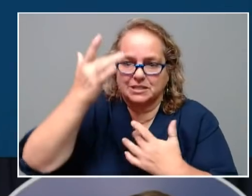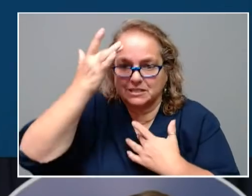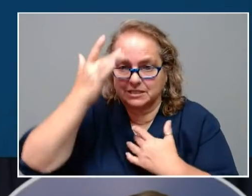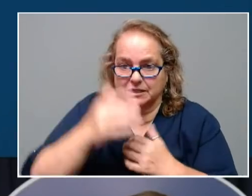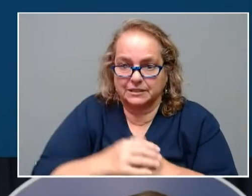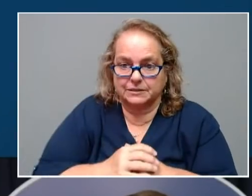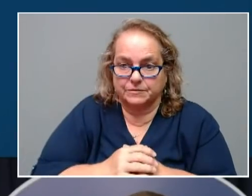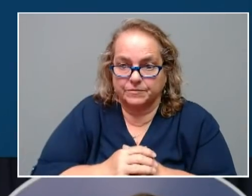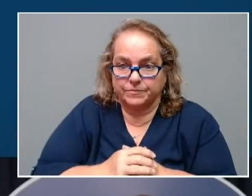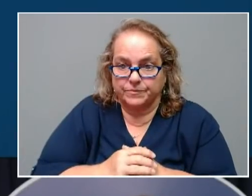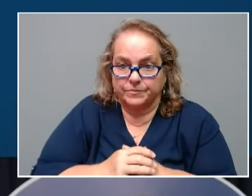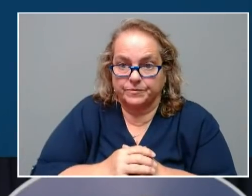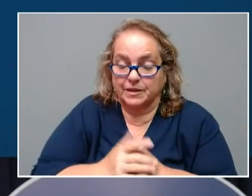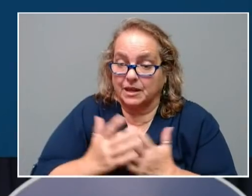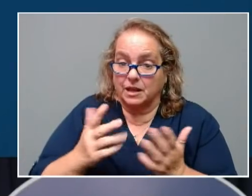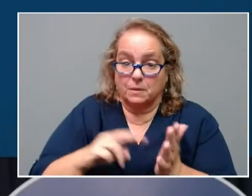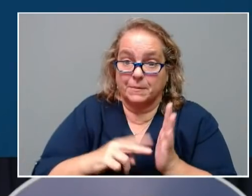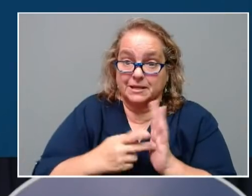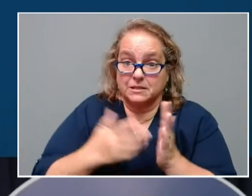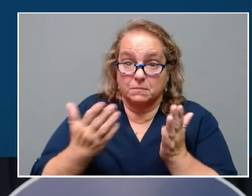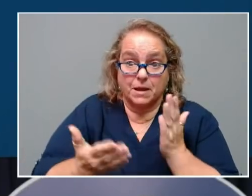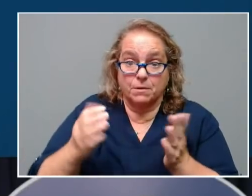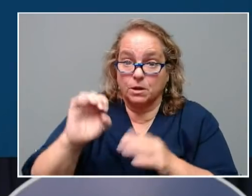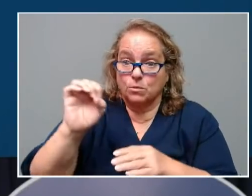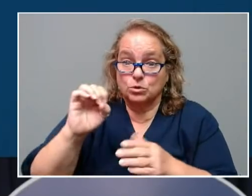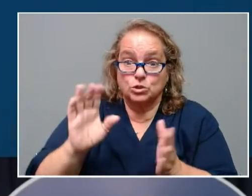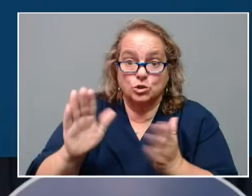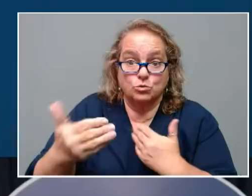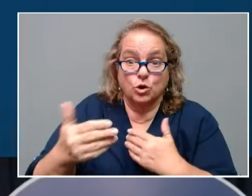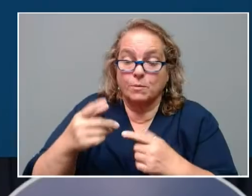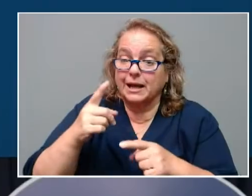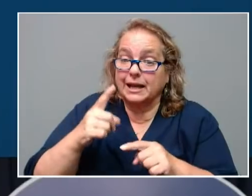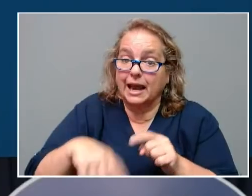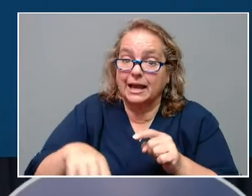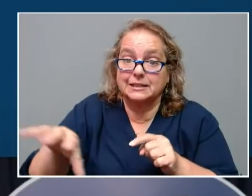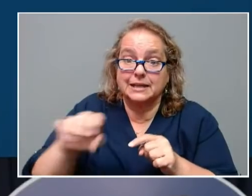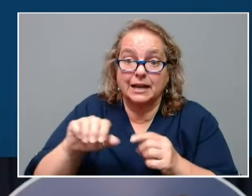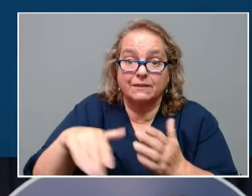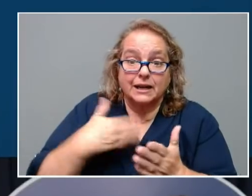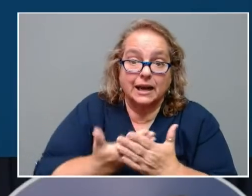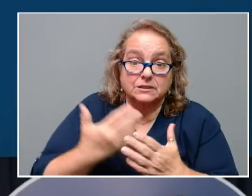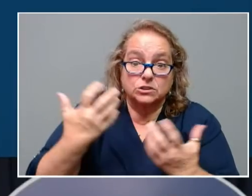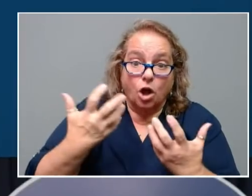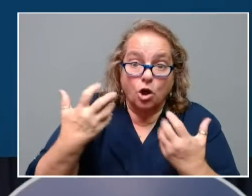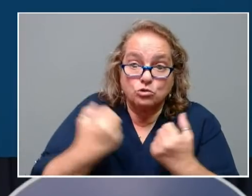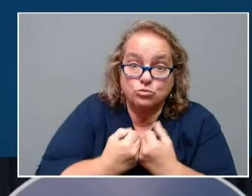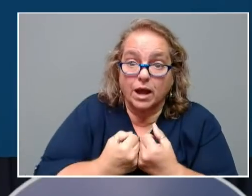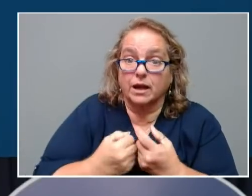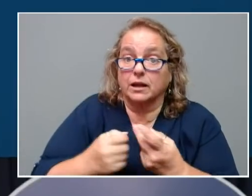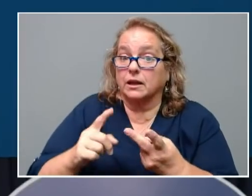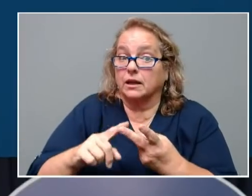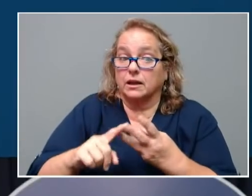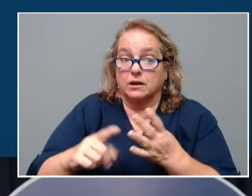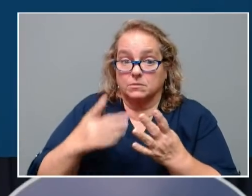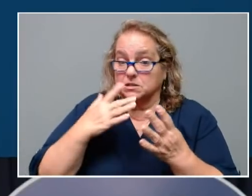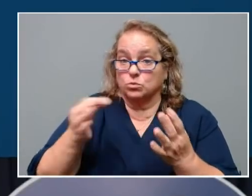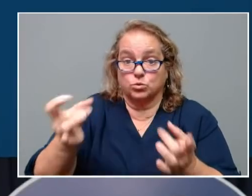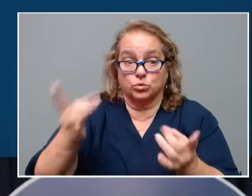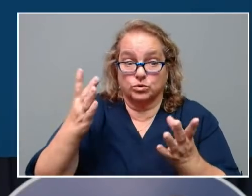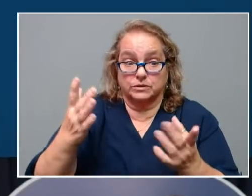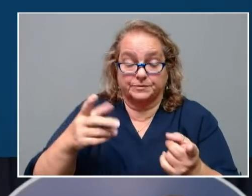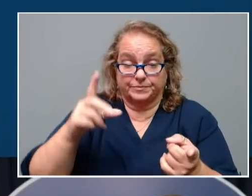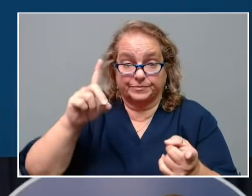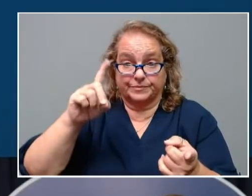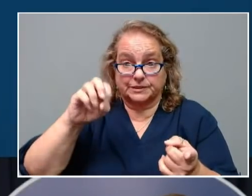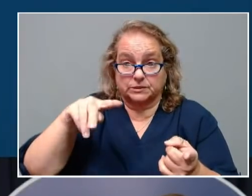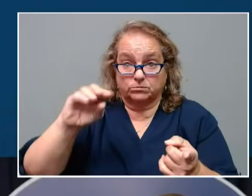an emergency room can't take the next car wreck is significant. So looking at the demographics, 65 and up